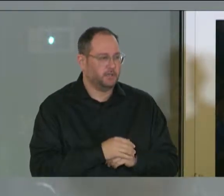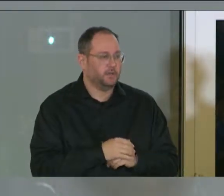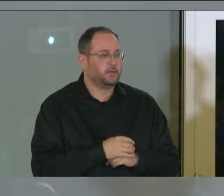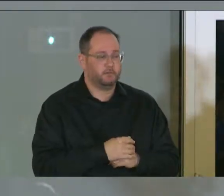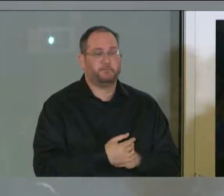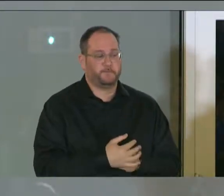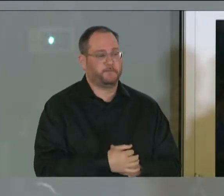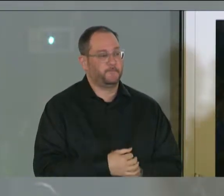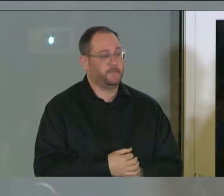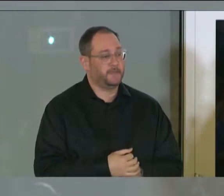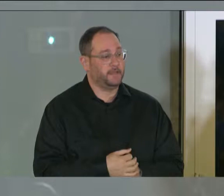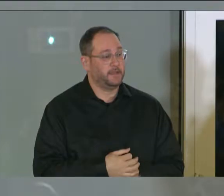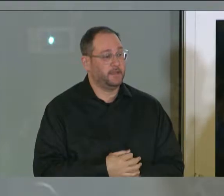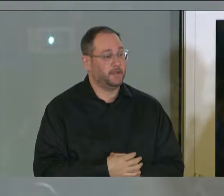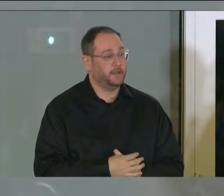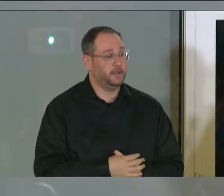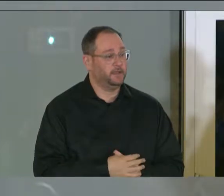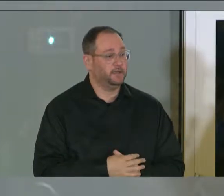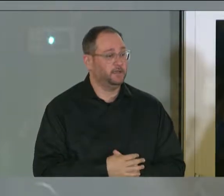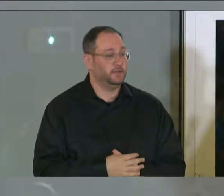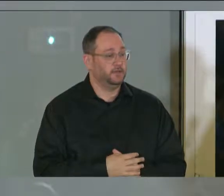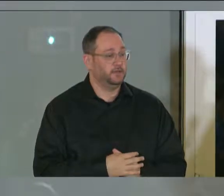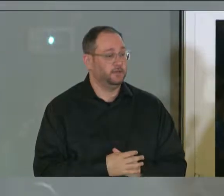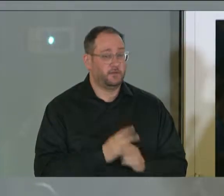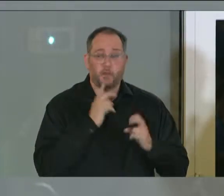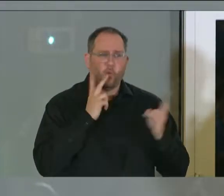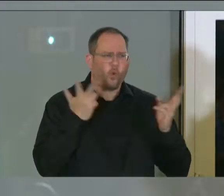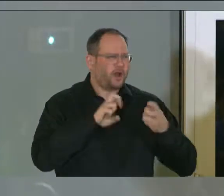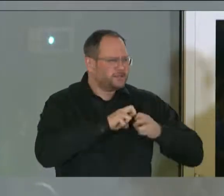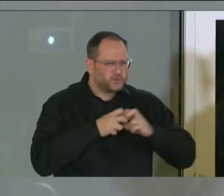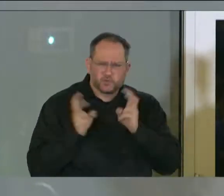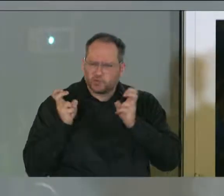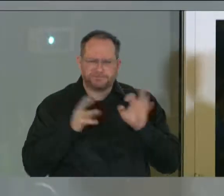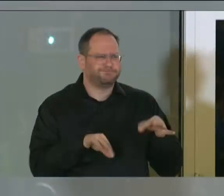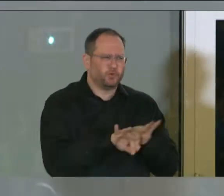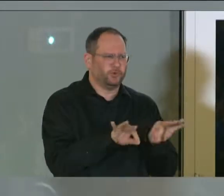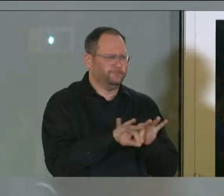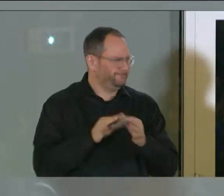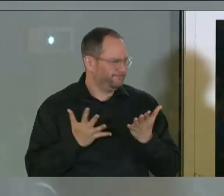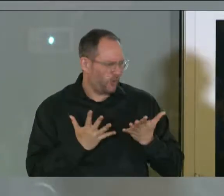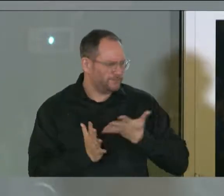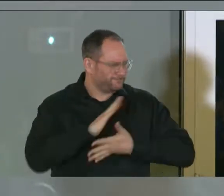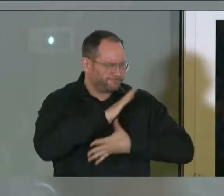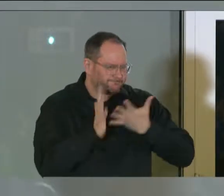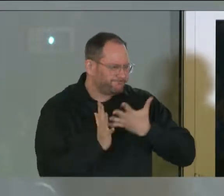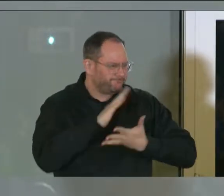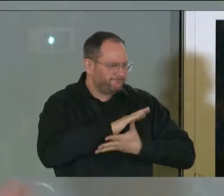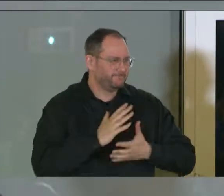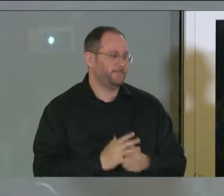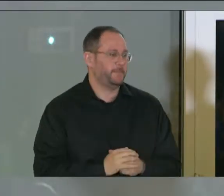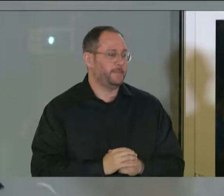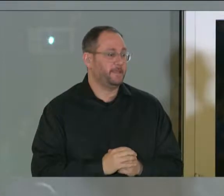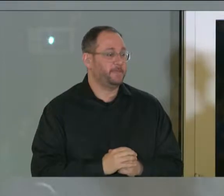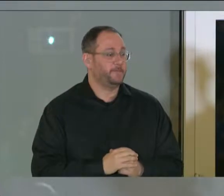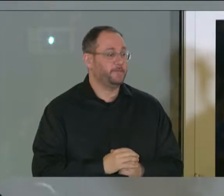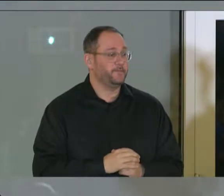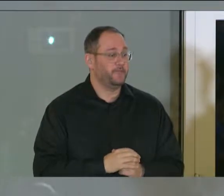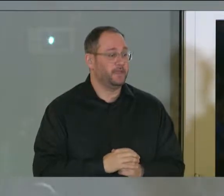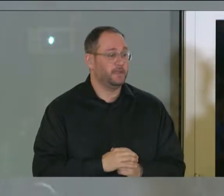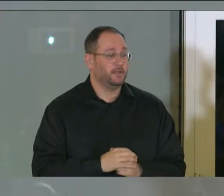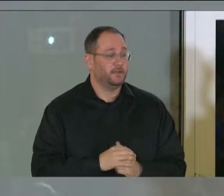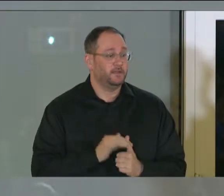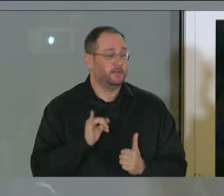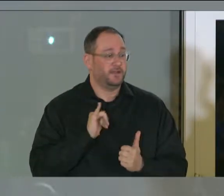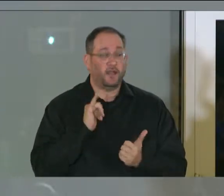and the issues are very important. But at the end of the day, our budgeting is similar to the budgeting that you do at home. We have a